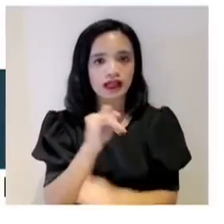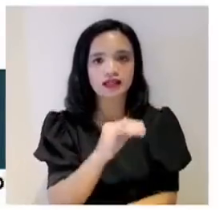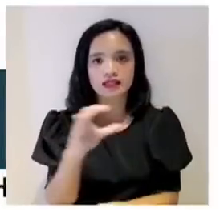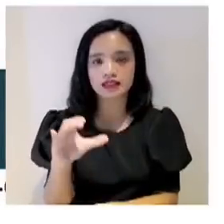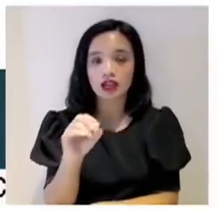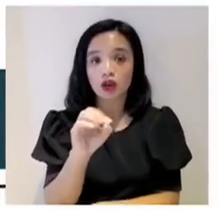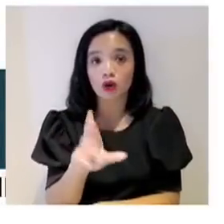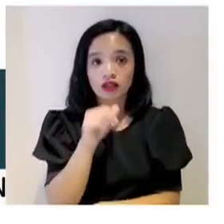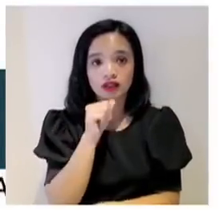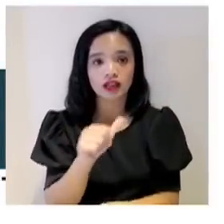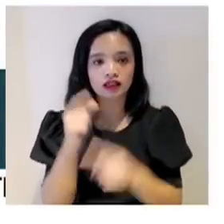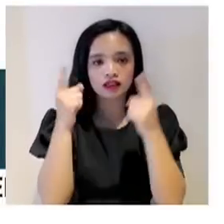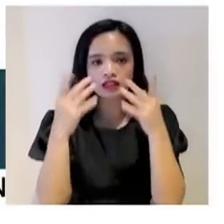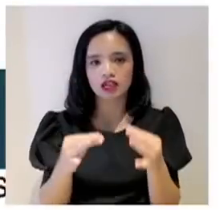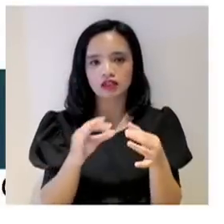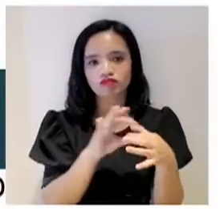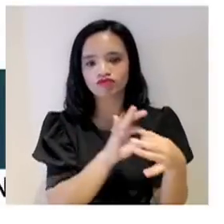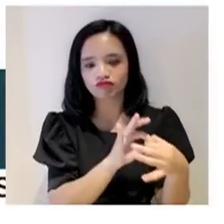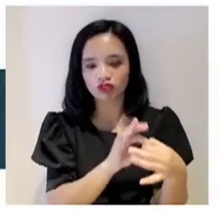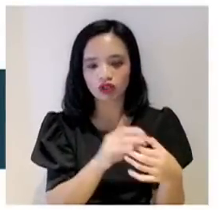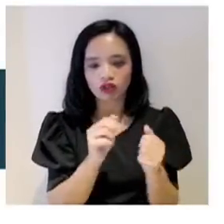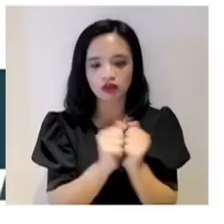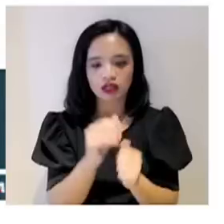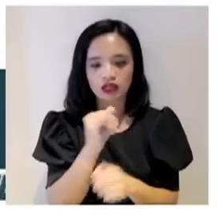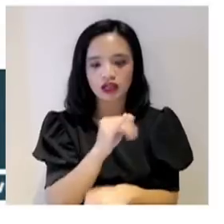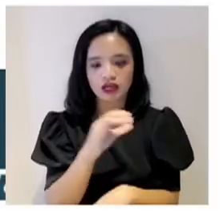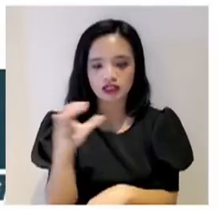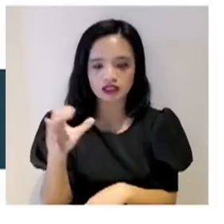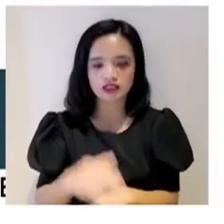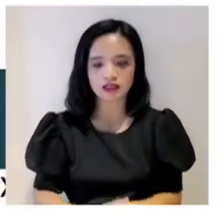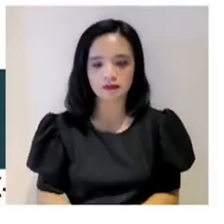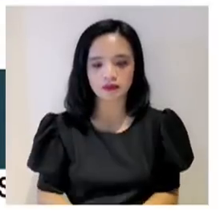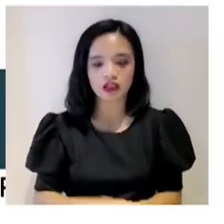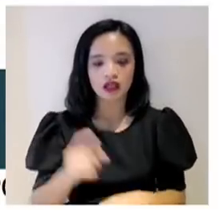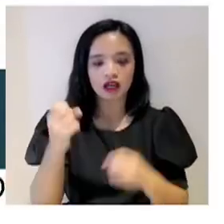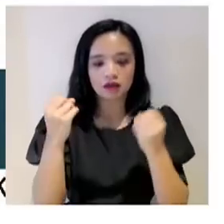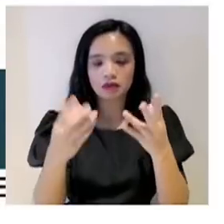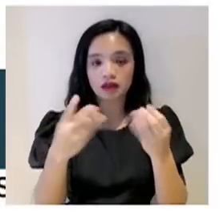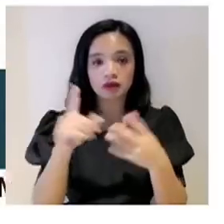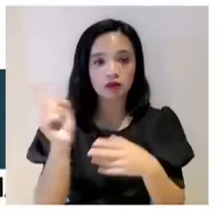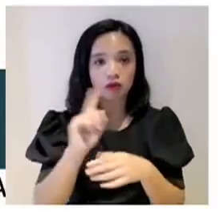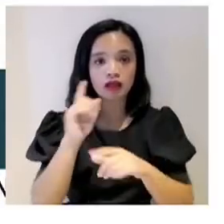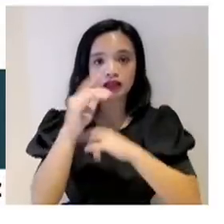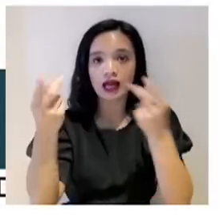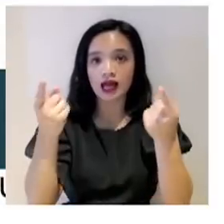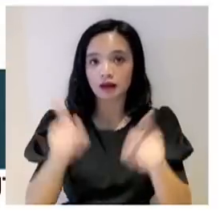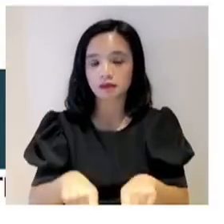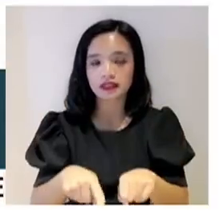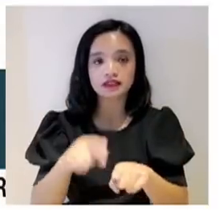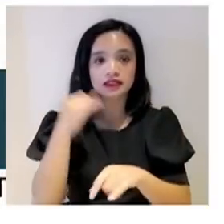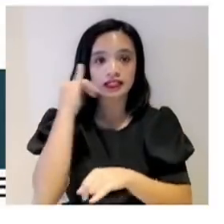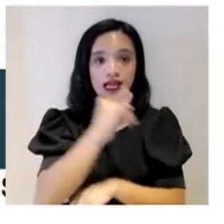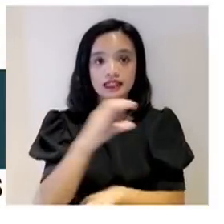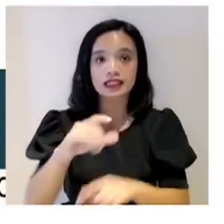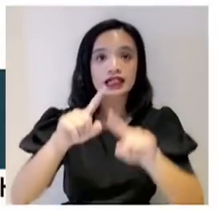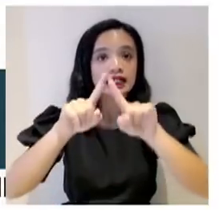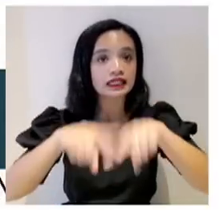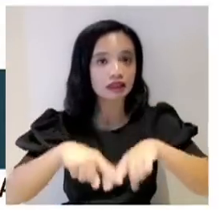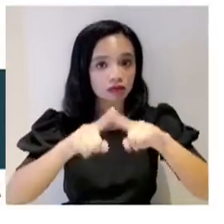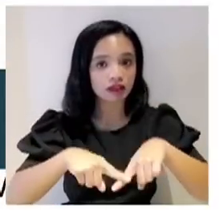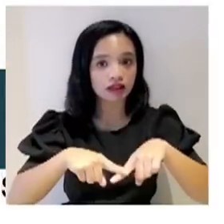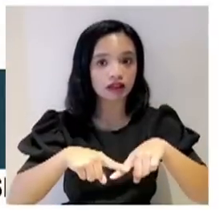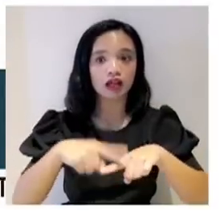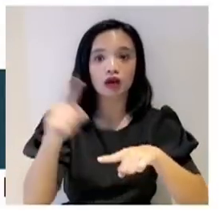decided to cooperate with the ICC. So a lot of what happens at the International Criminal Court depends on what might